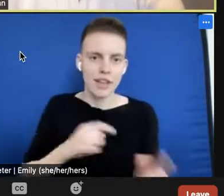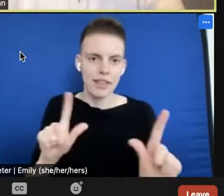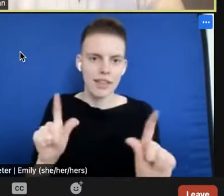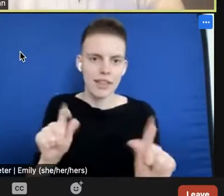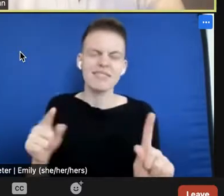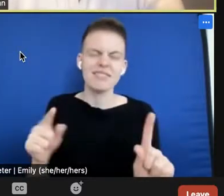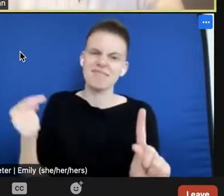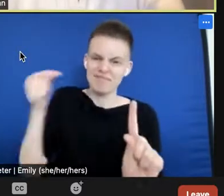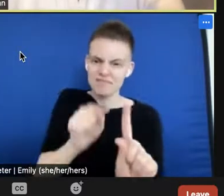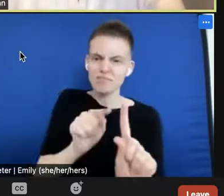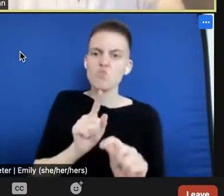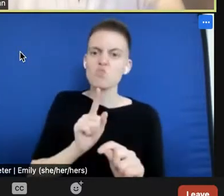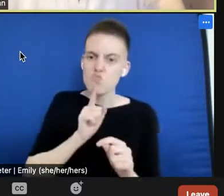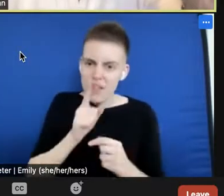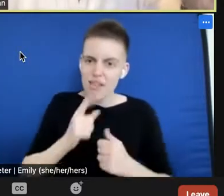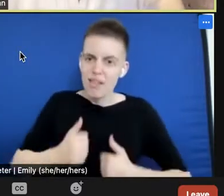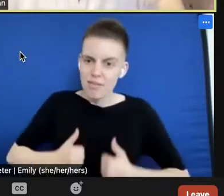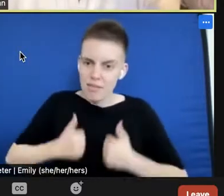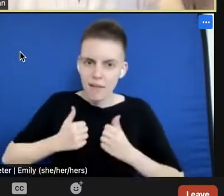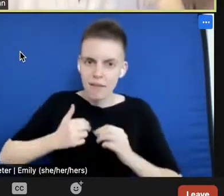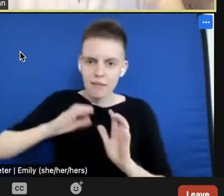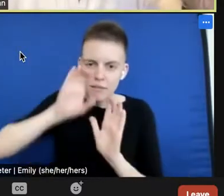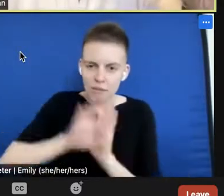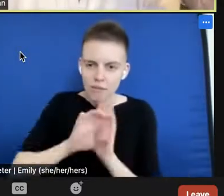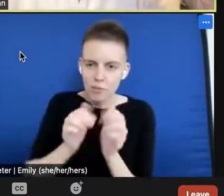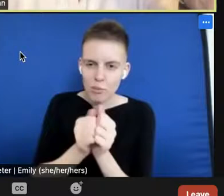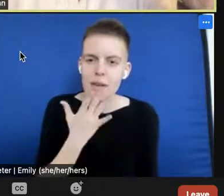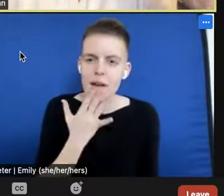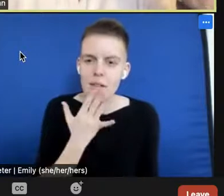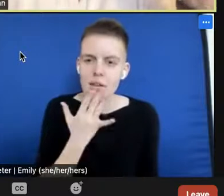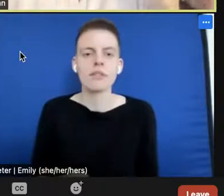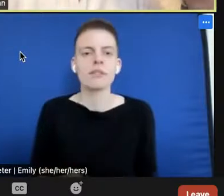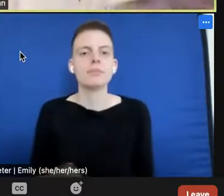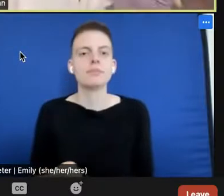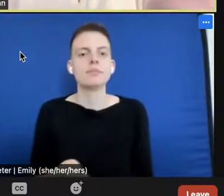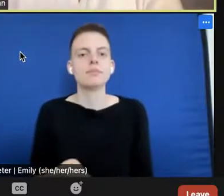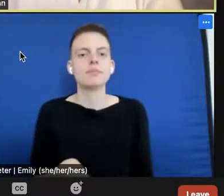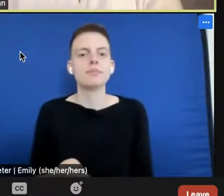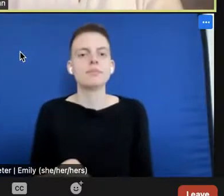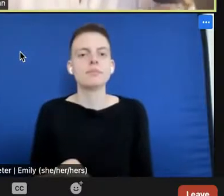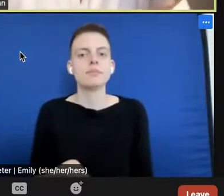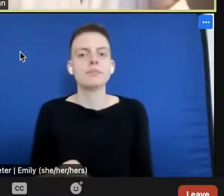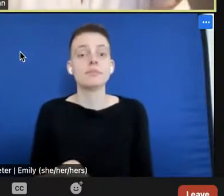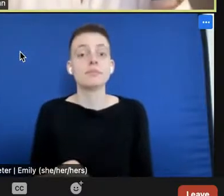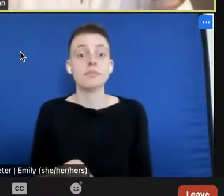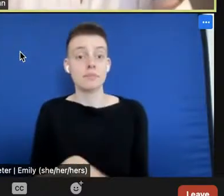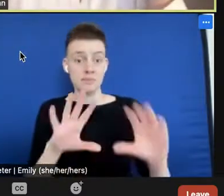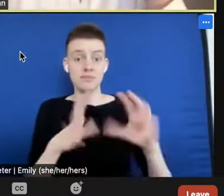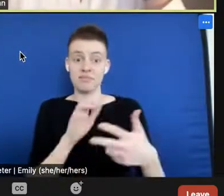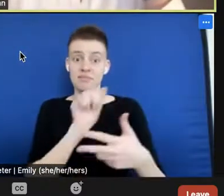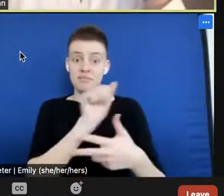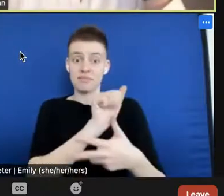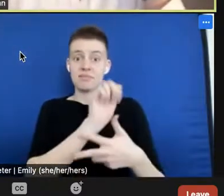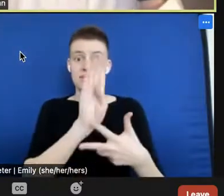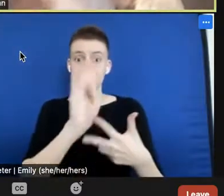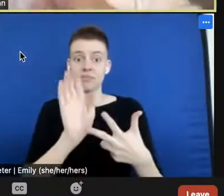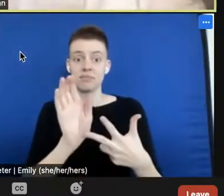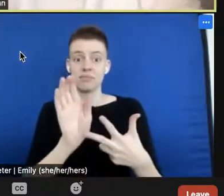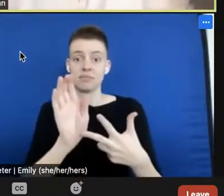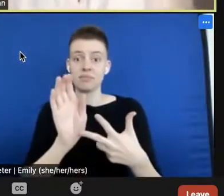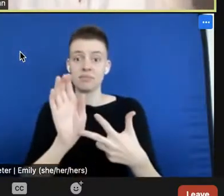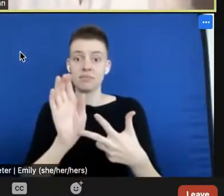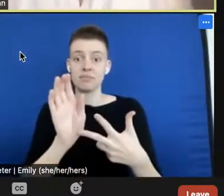color images. But what I also want to say is that what happens after with this group of 3 students